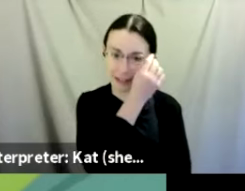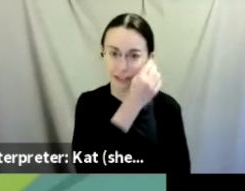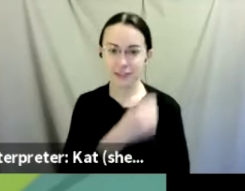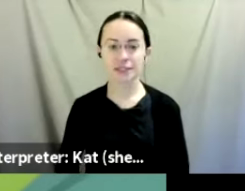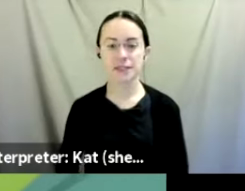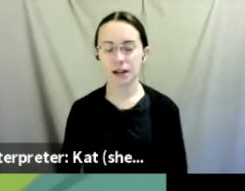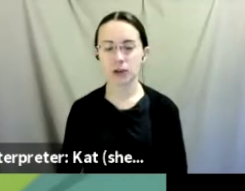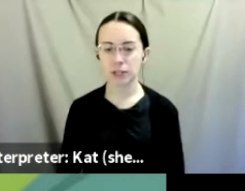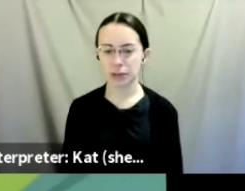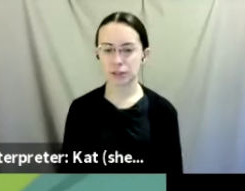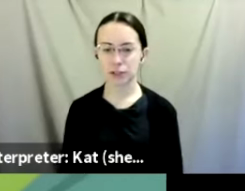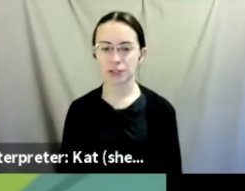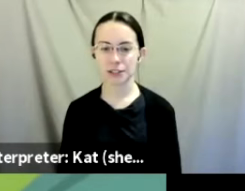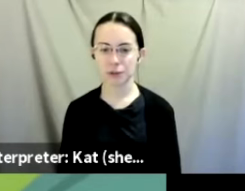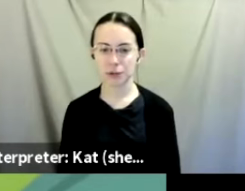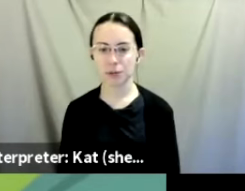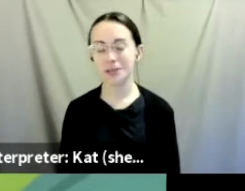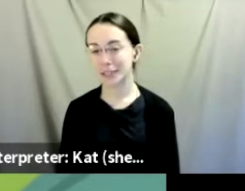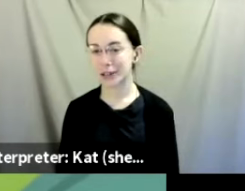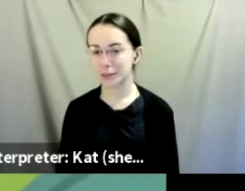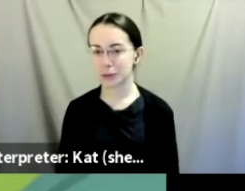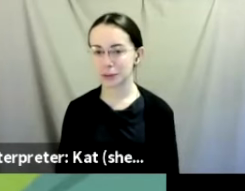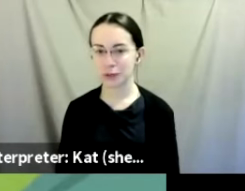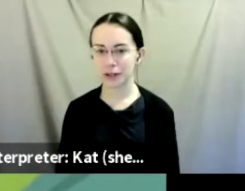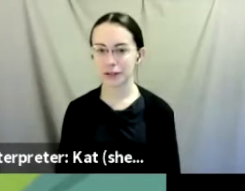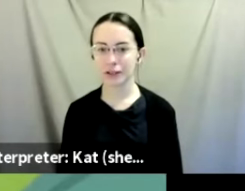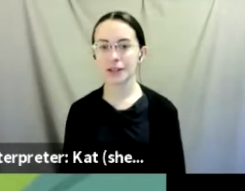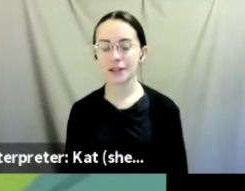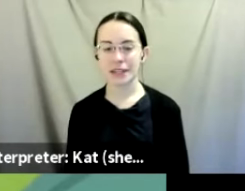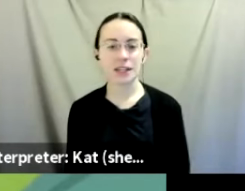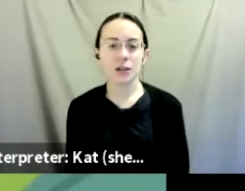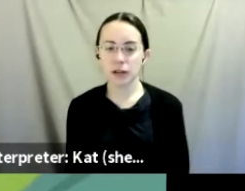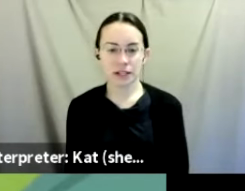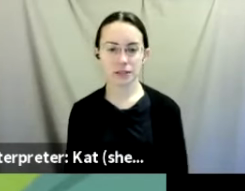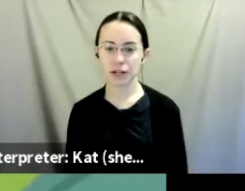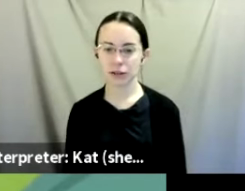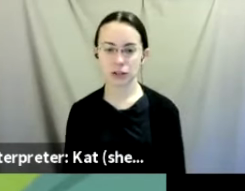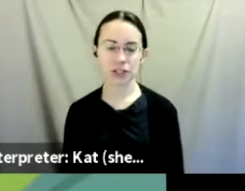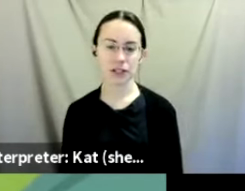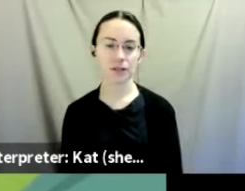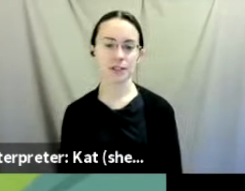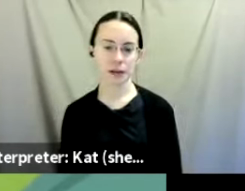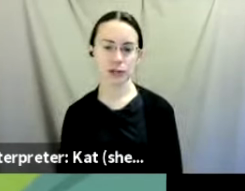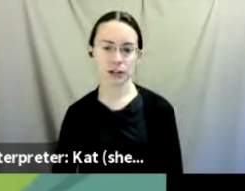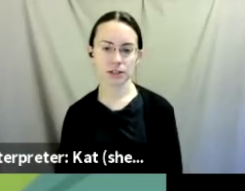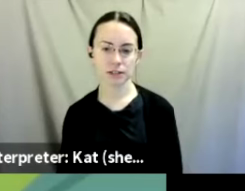visual access is not only beneficial to deaf people, but to hearing people as well. Anyone